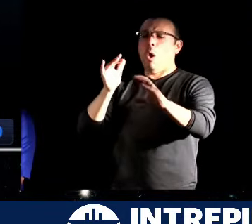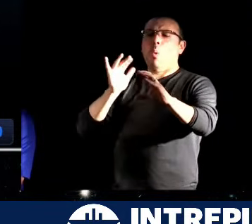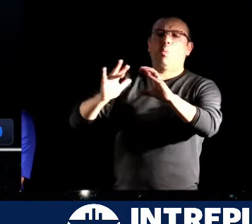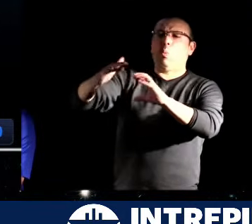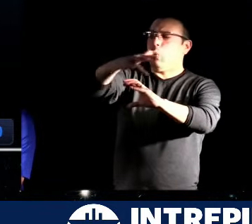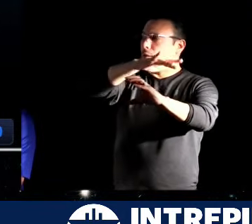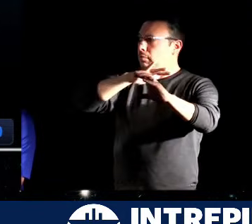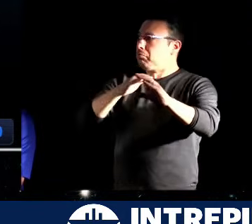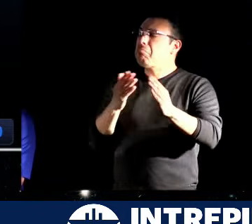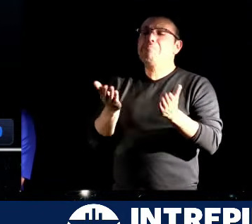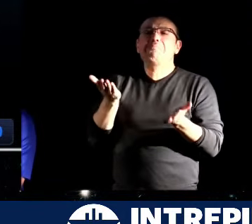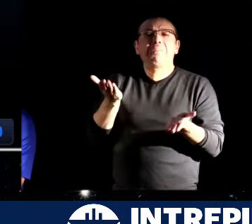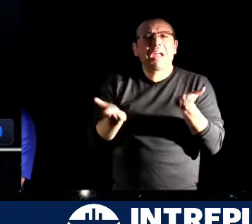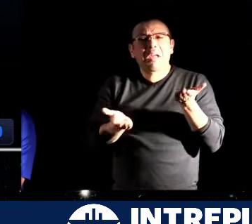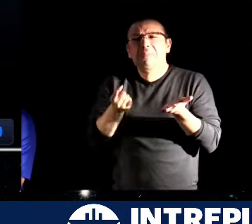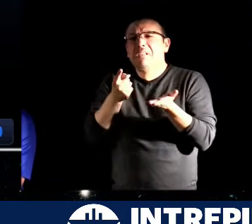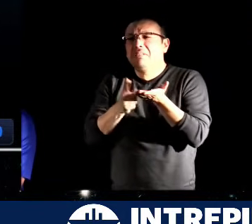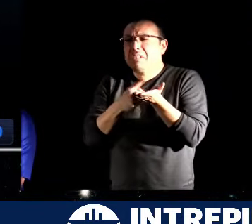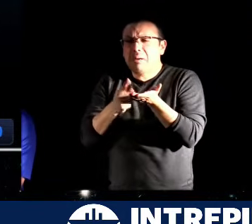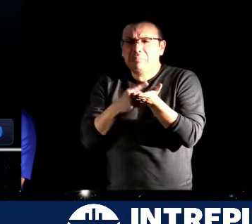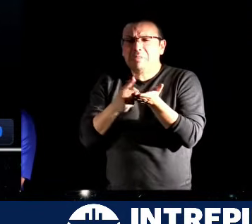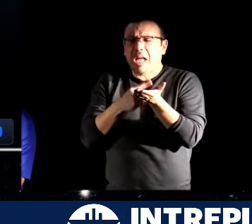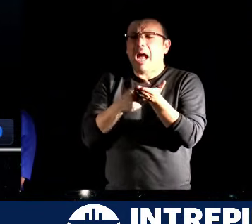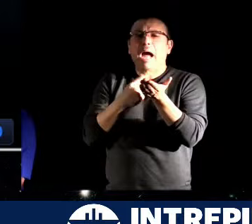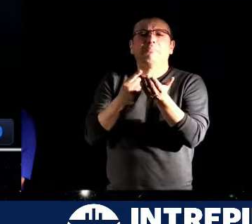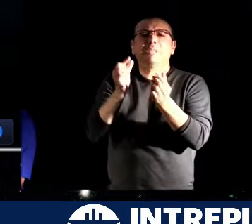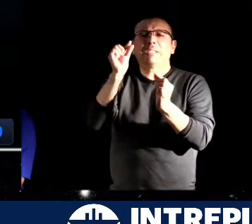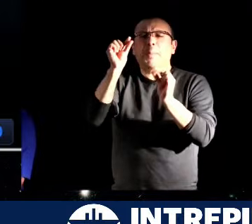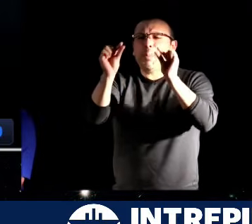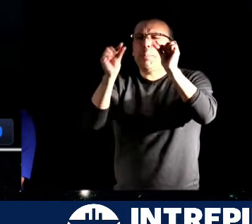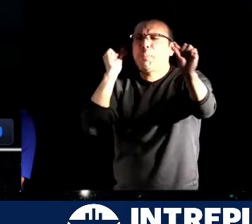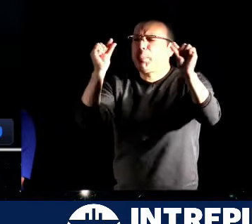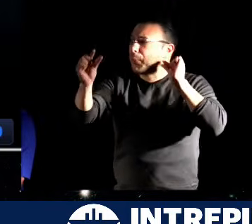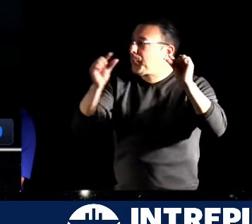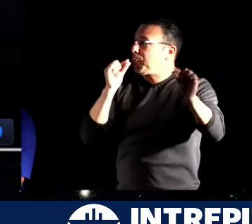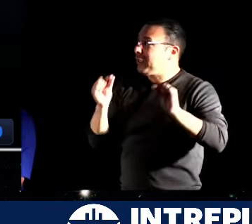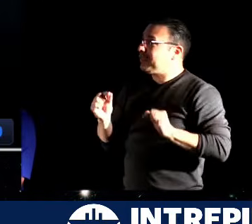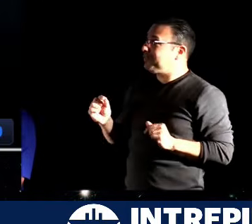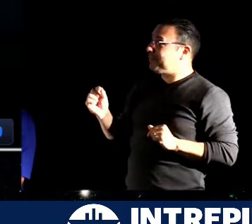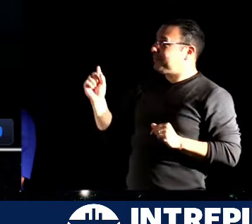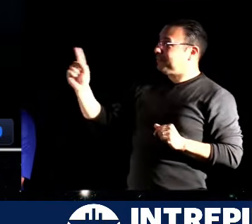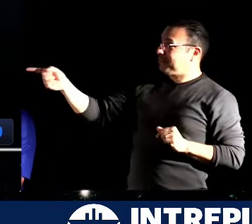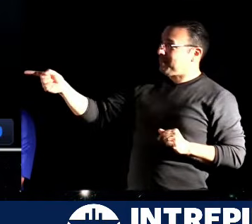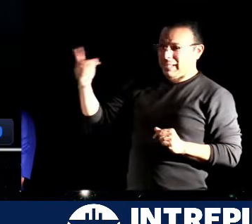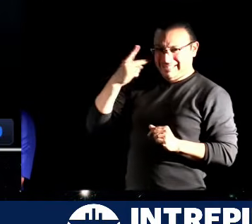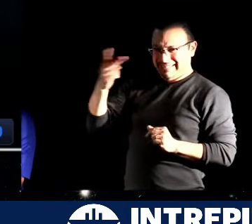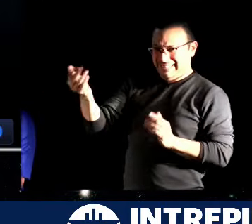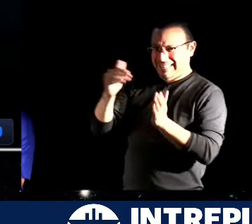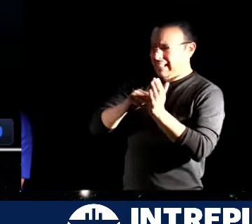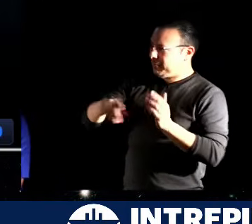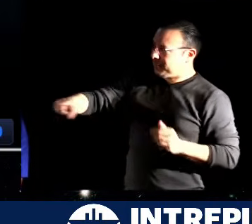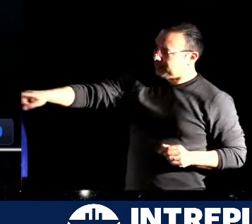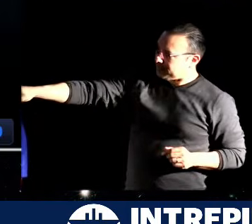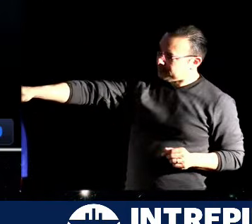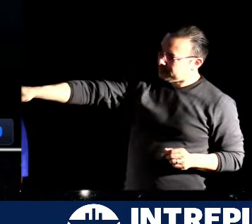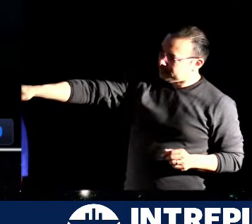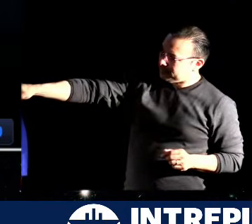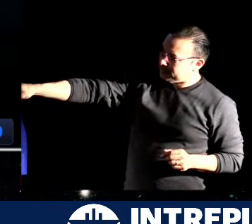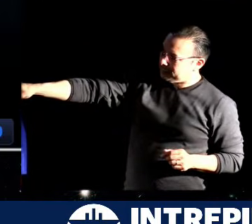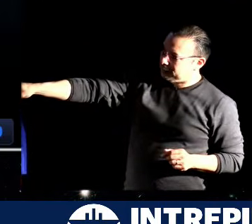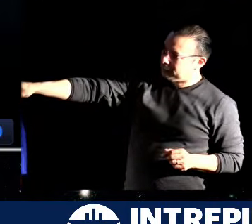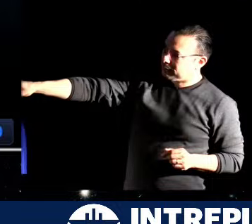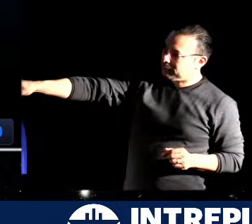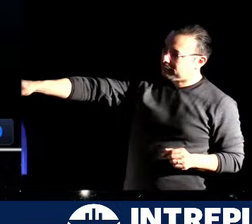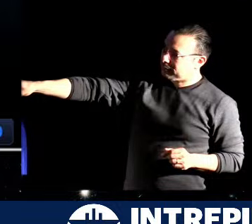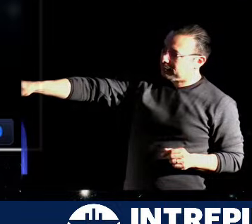Sometimes you see hints of probably some material coming back. When the movie plays again, focus on this one now. Look